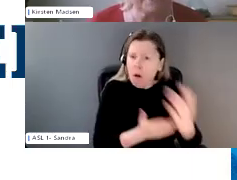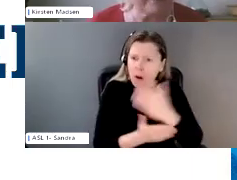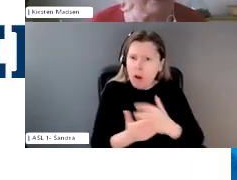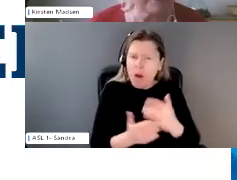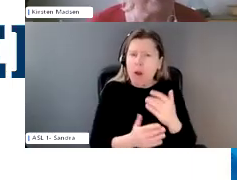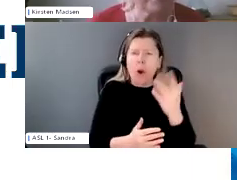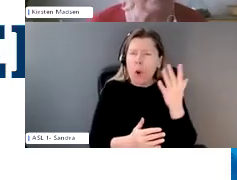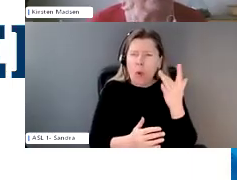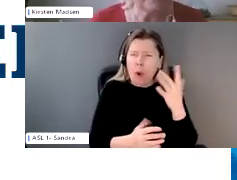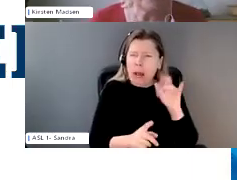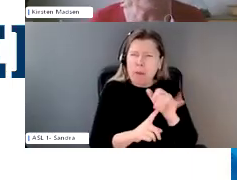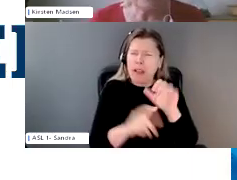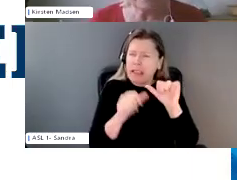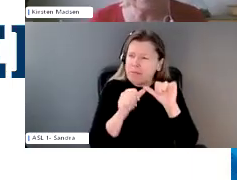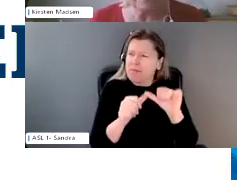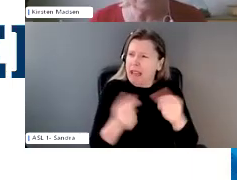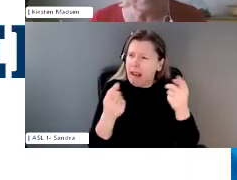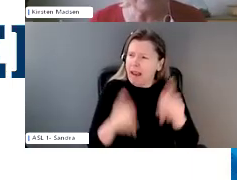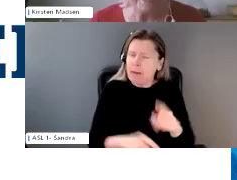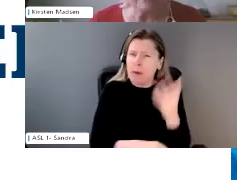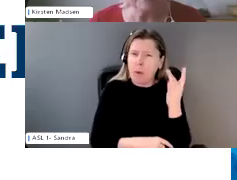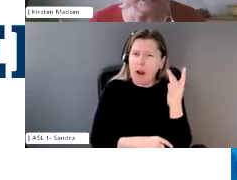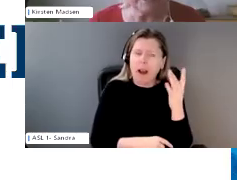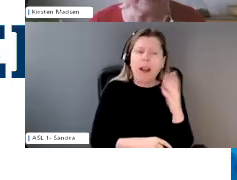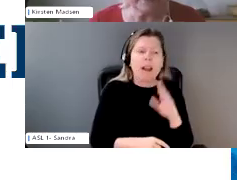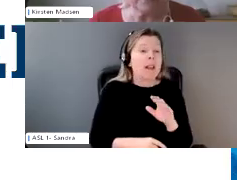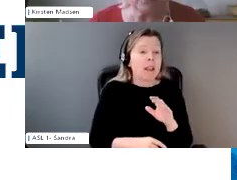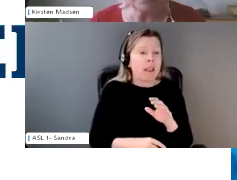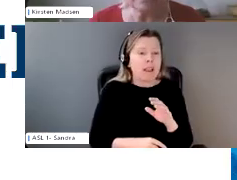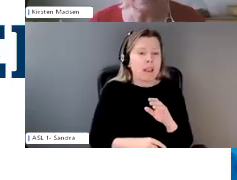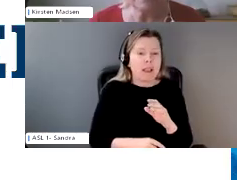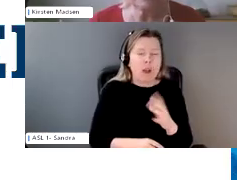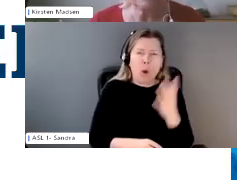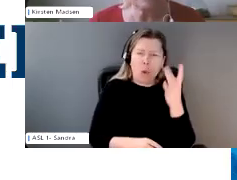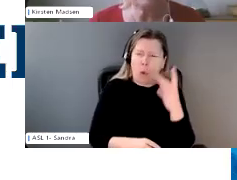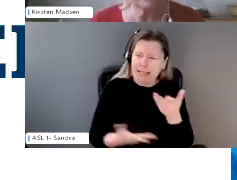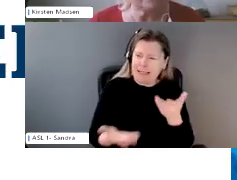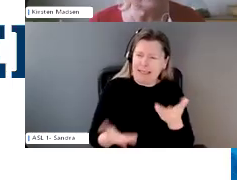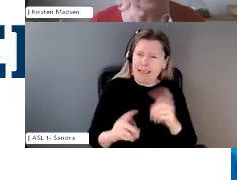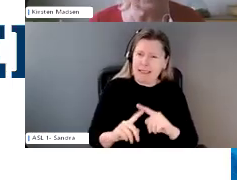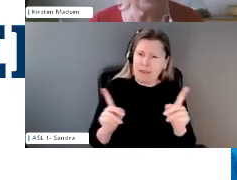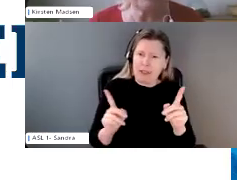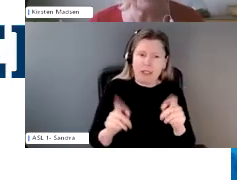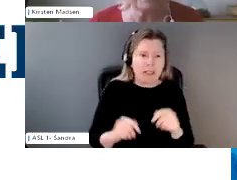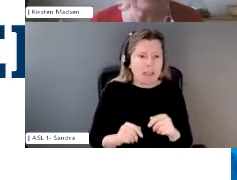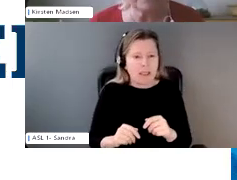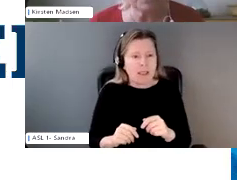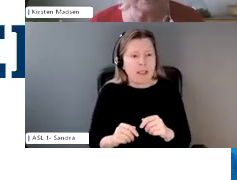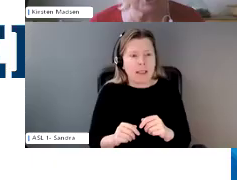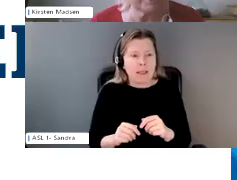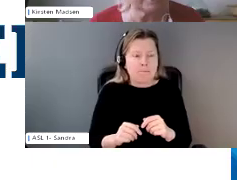bullying happen. So, and how is this different? One was unresolved issues,